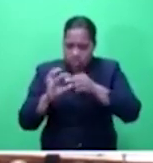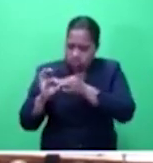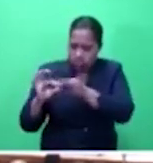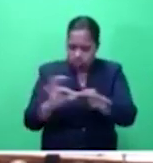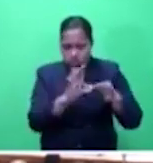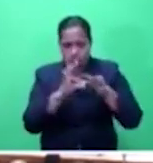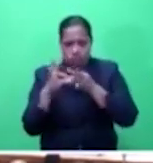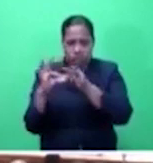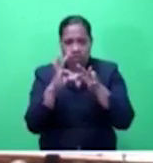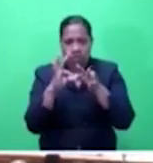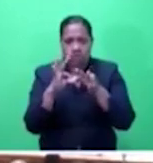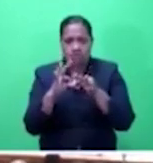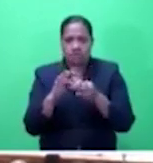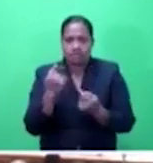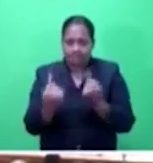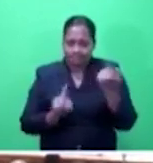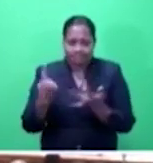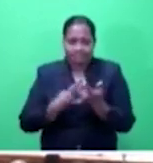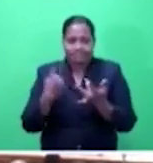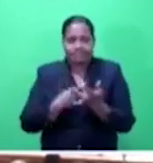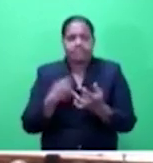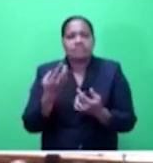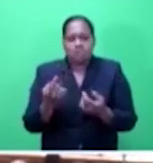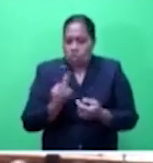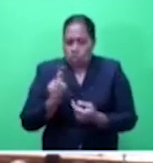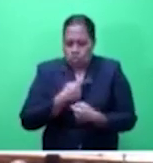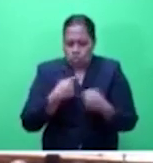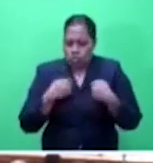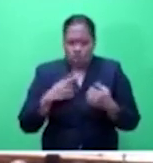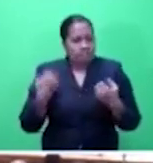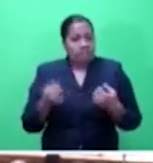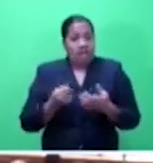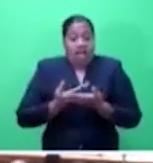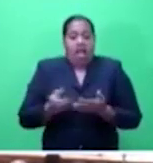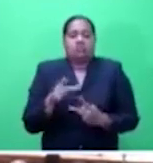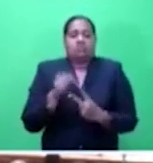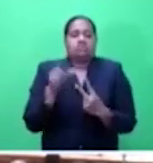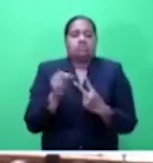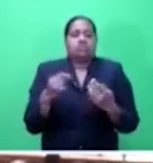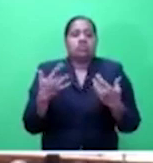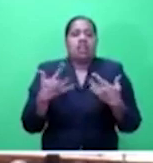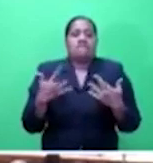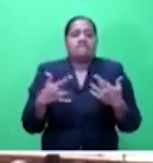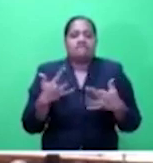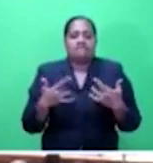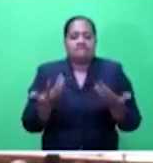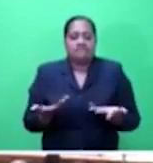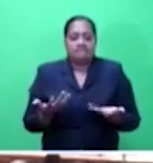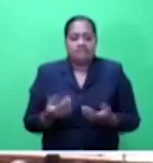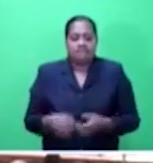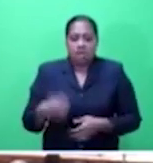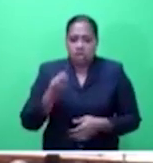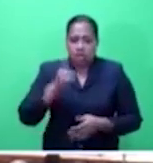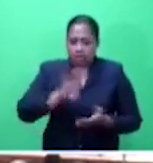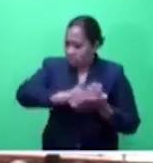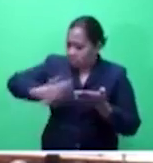we are or how we choose to lead. It will not erode our commitment to leave no Fijian behind, but define